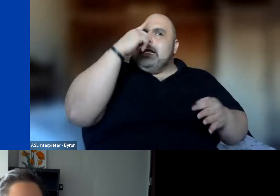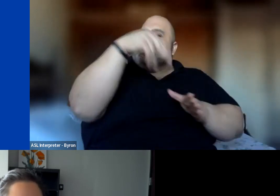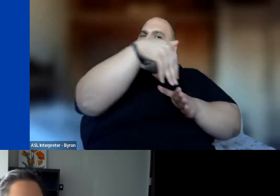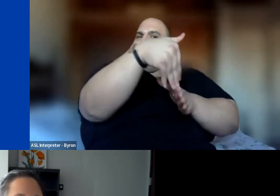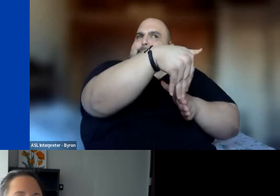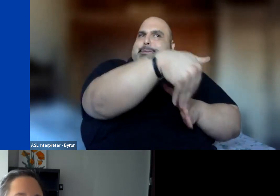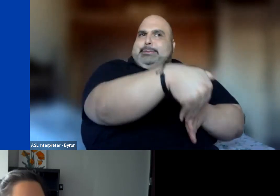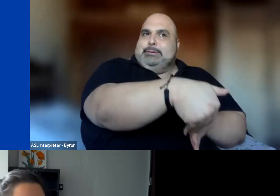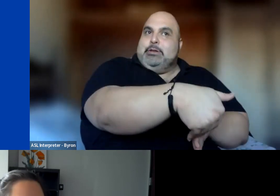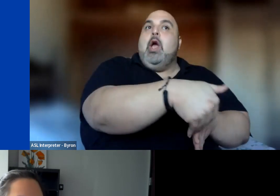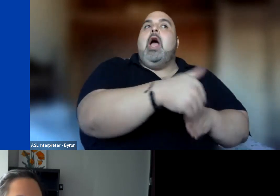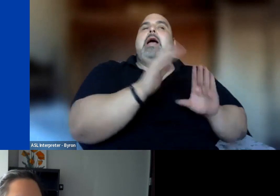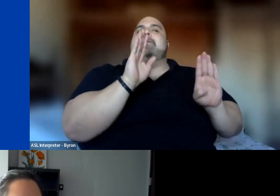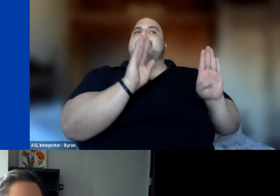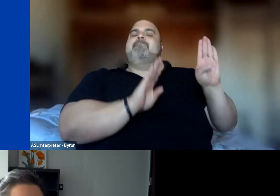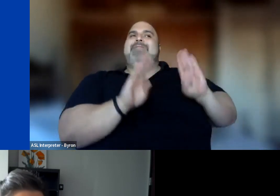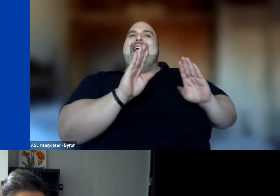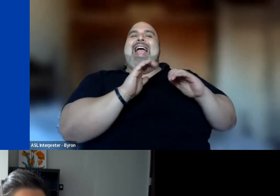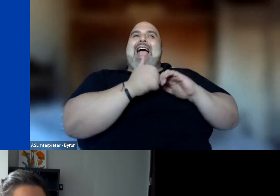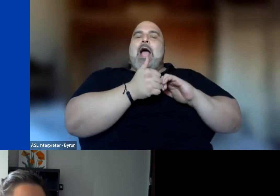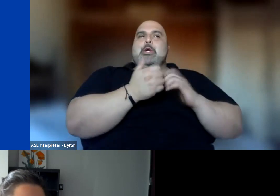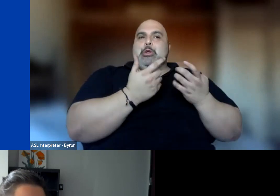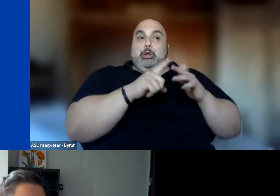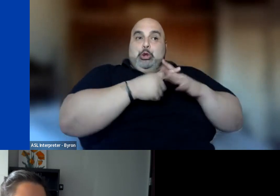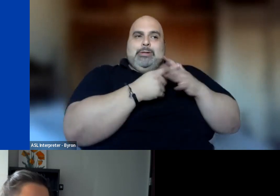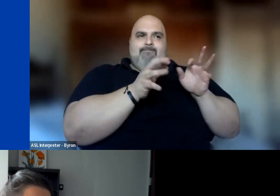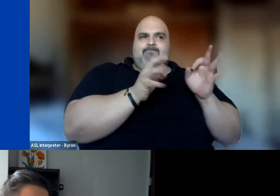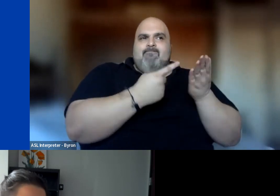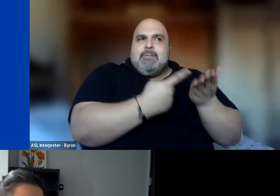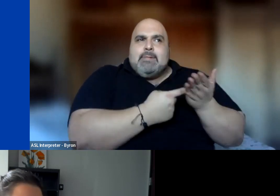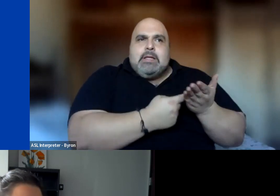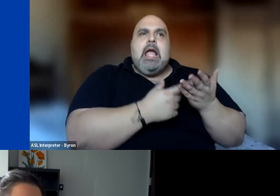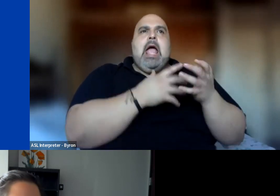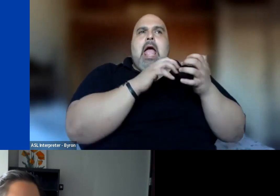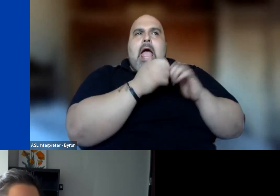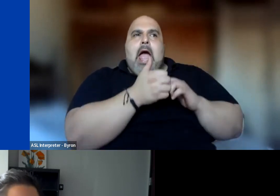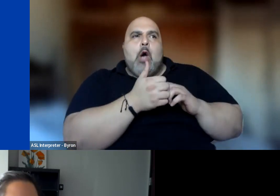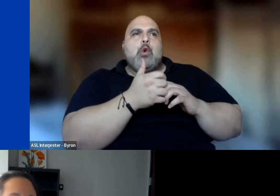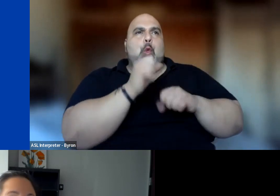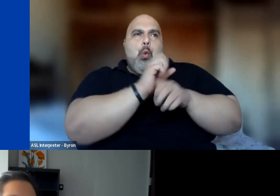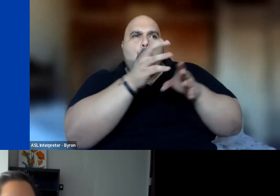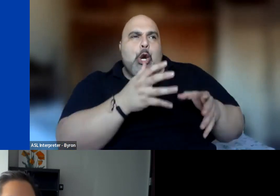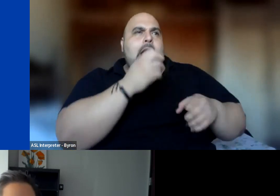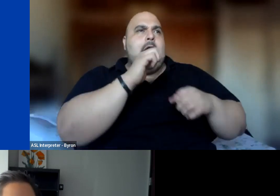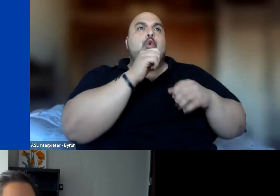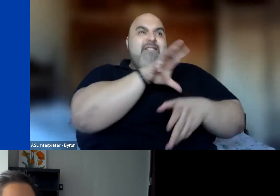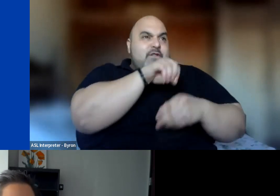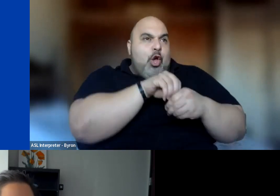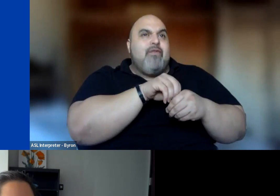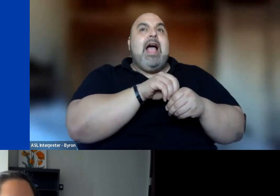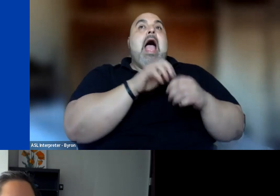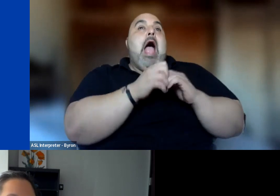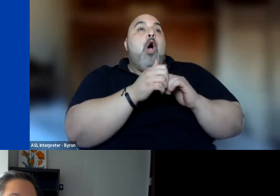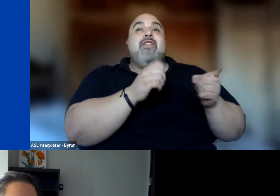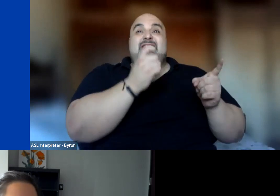about, how to frame the discussion, how to educate our APS workers, which UCSF has been involved with in terms of understanding